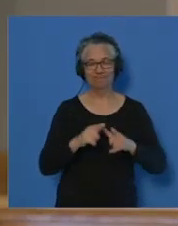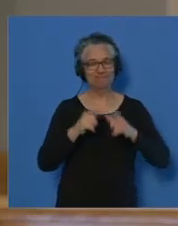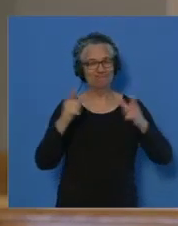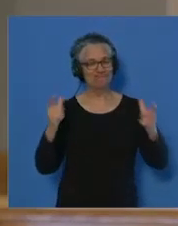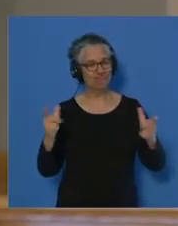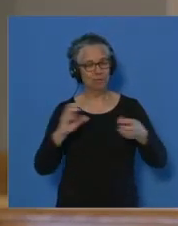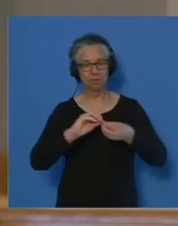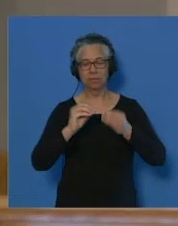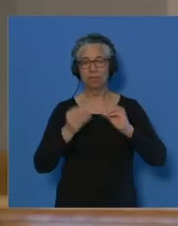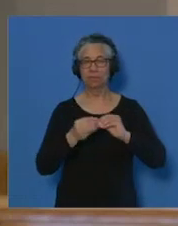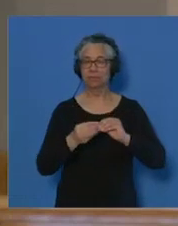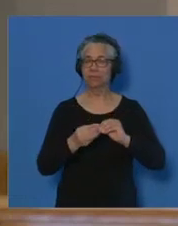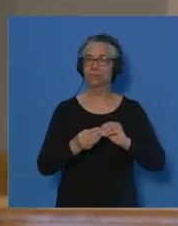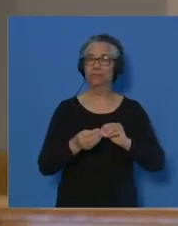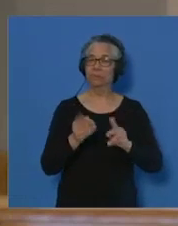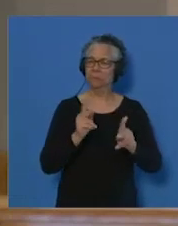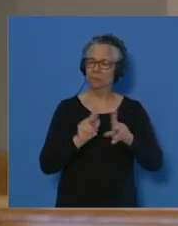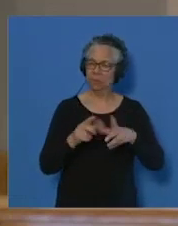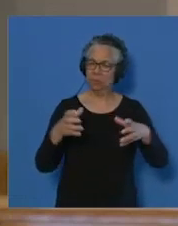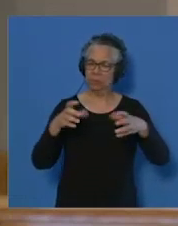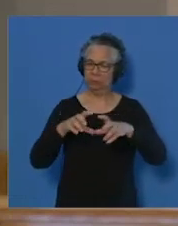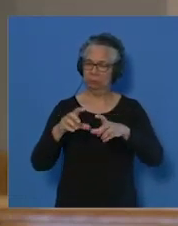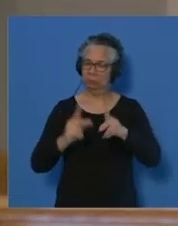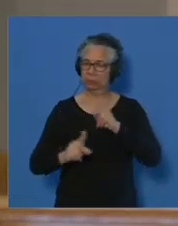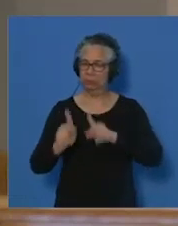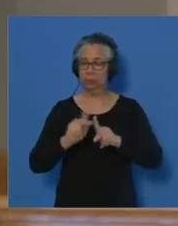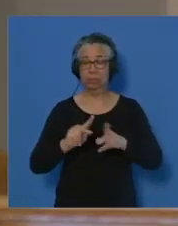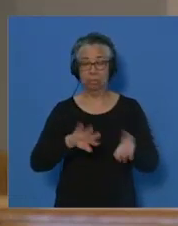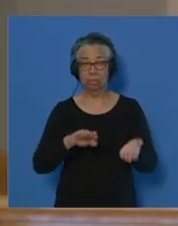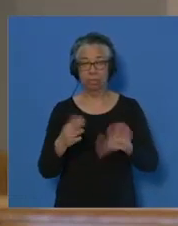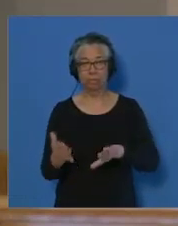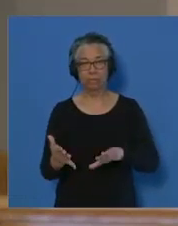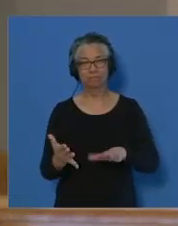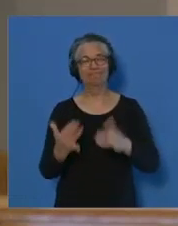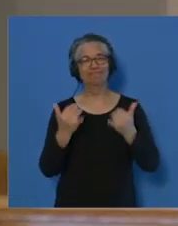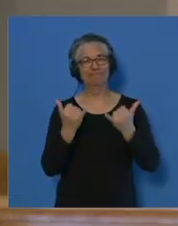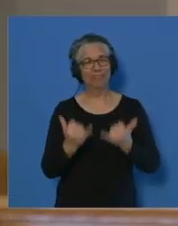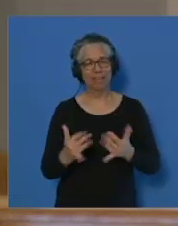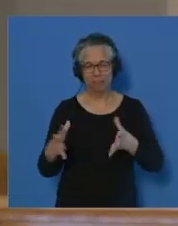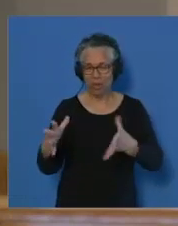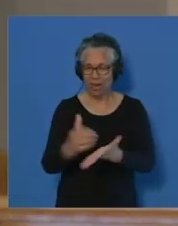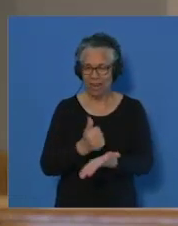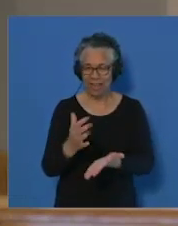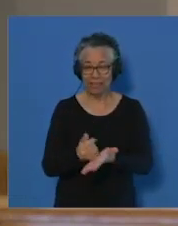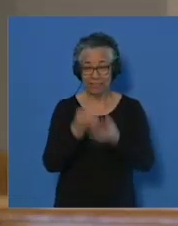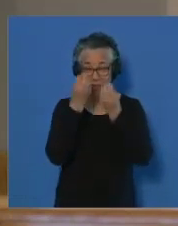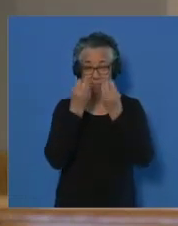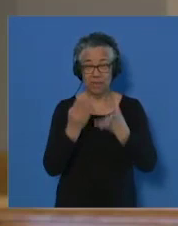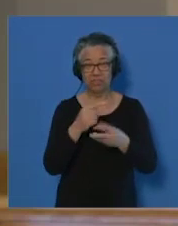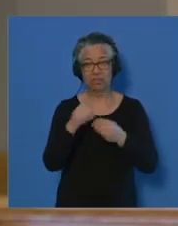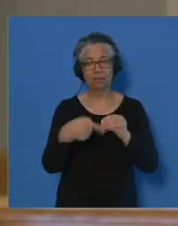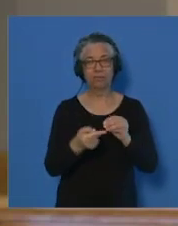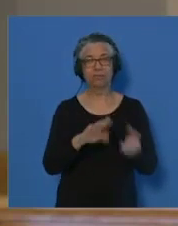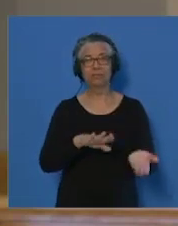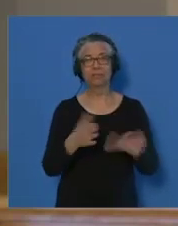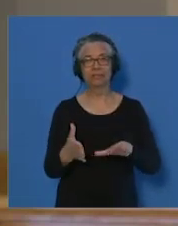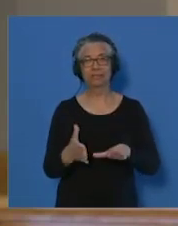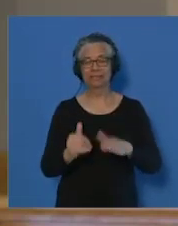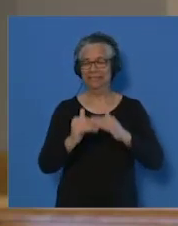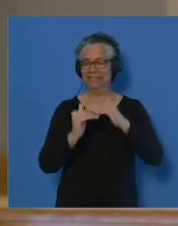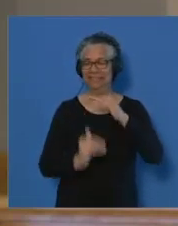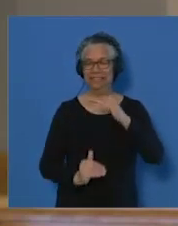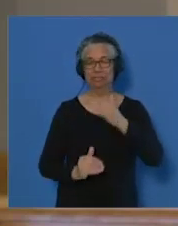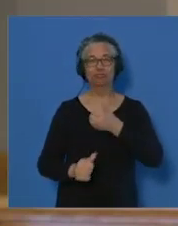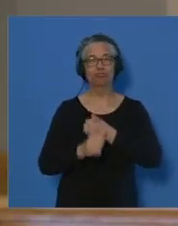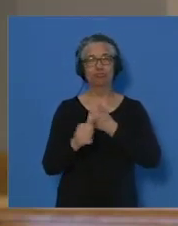of cases who are deceased, we can provide collated information about their deaths, as there is less risk of